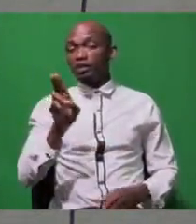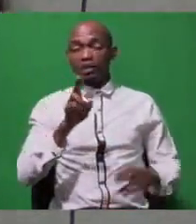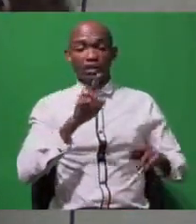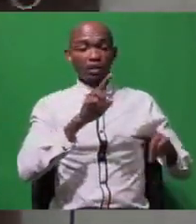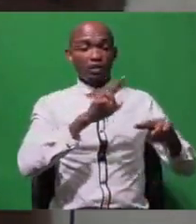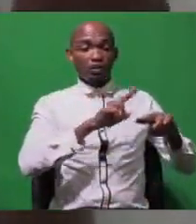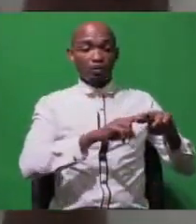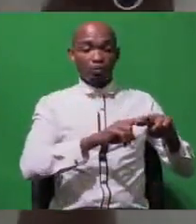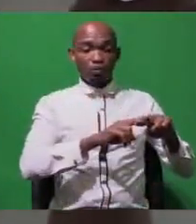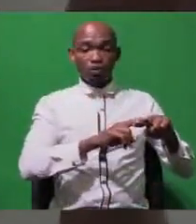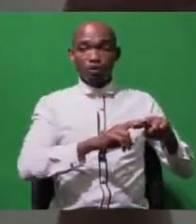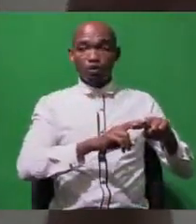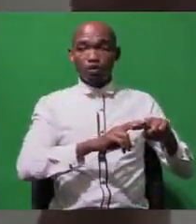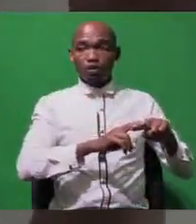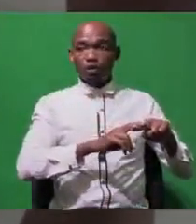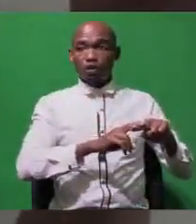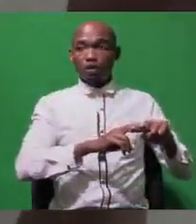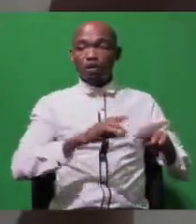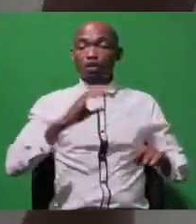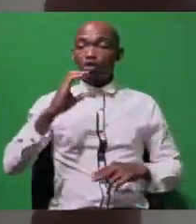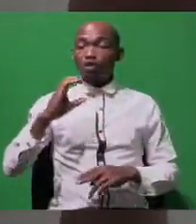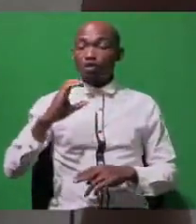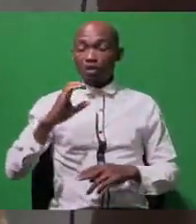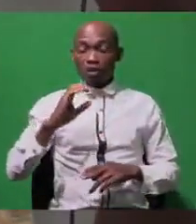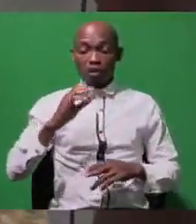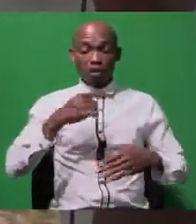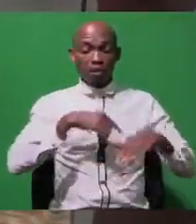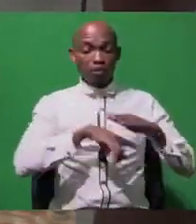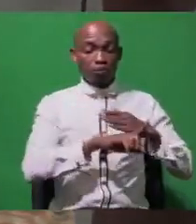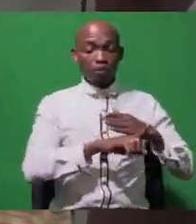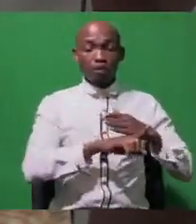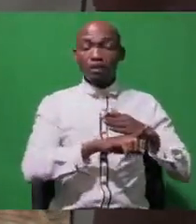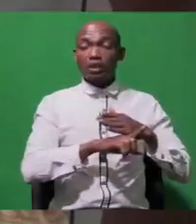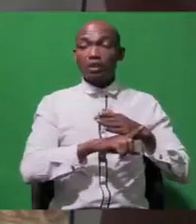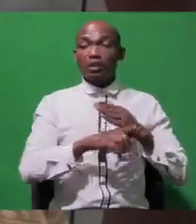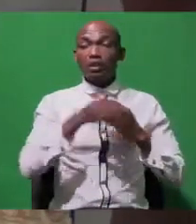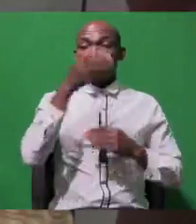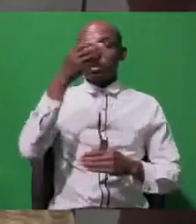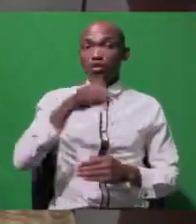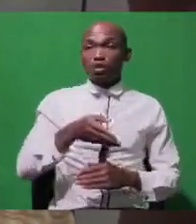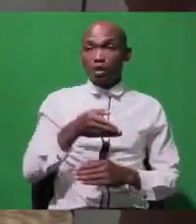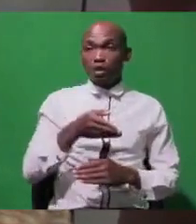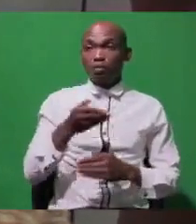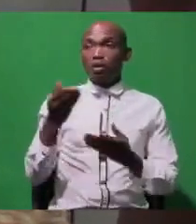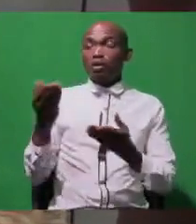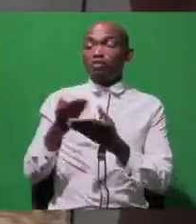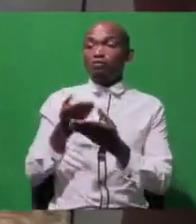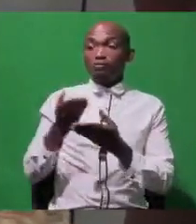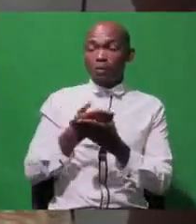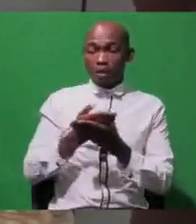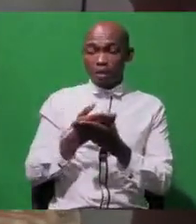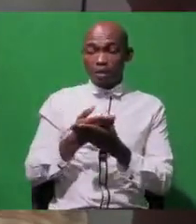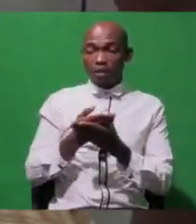a contra, and you record it in the bank column. You receive from cash